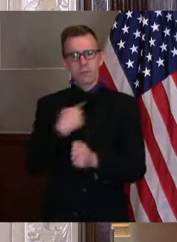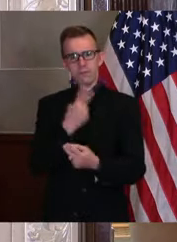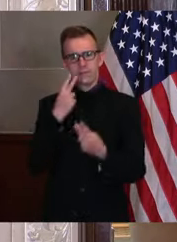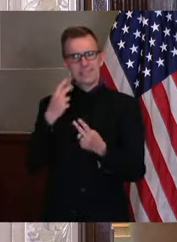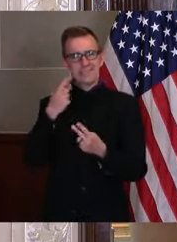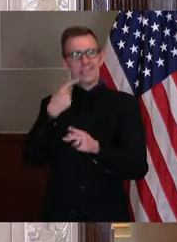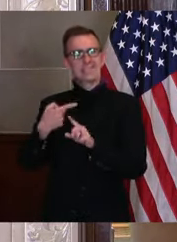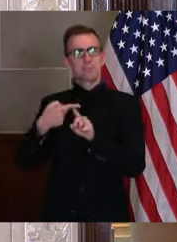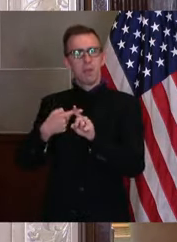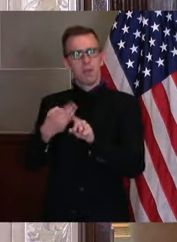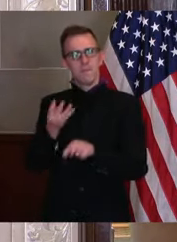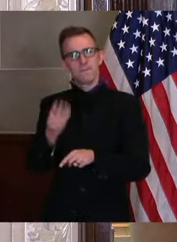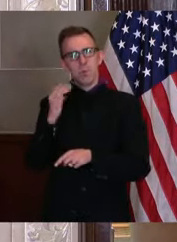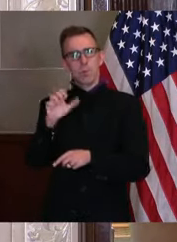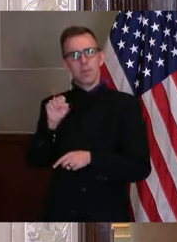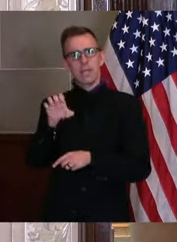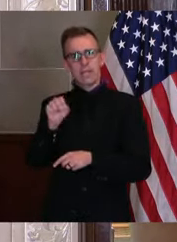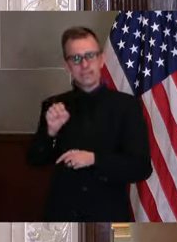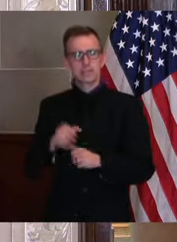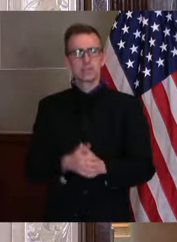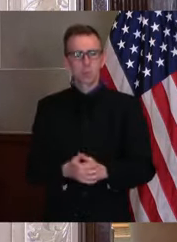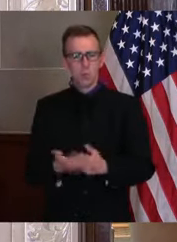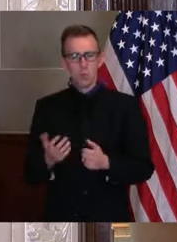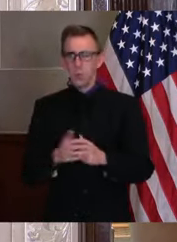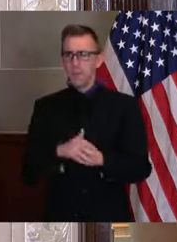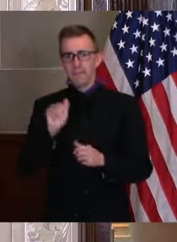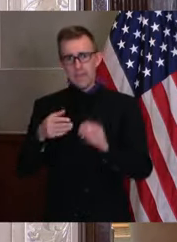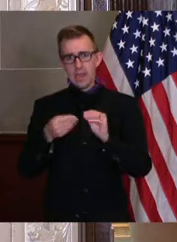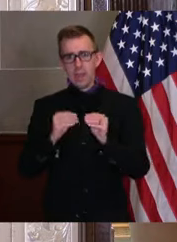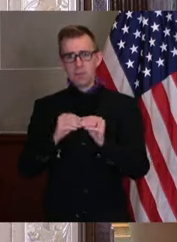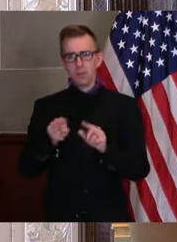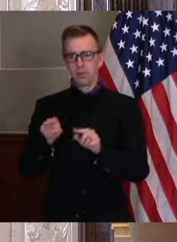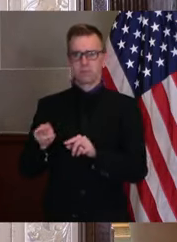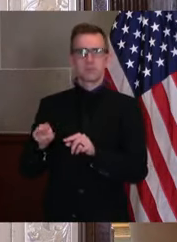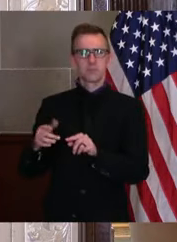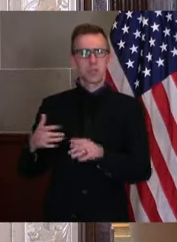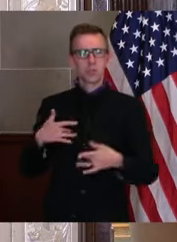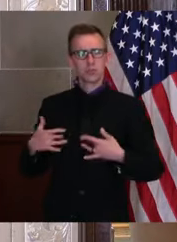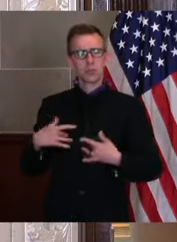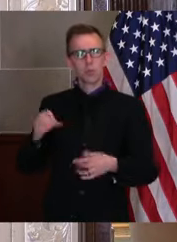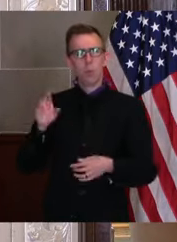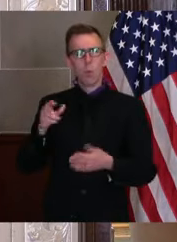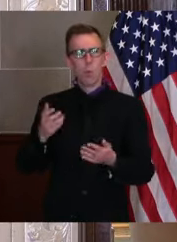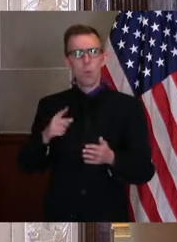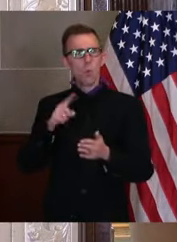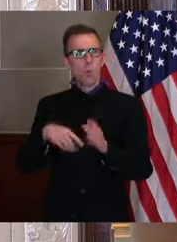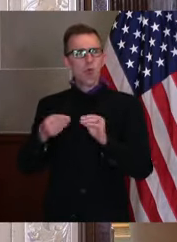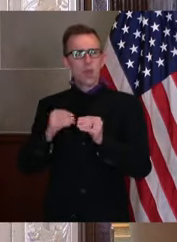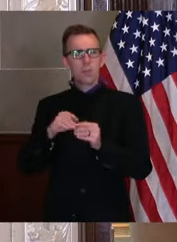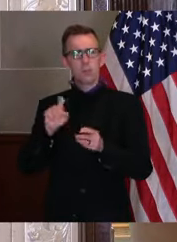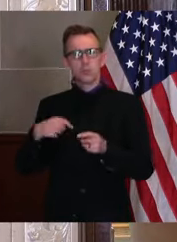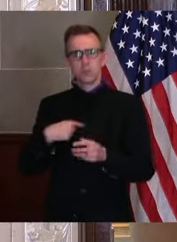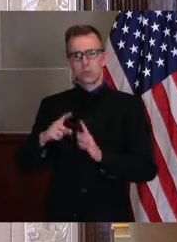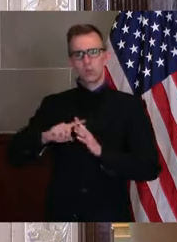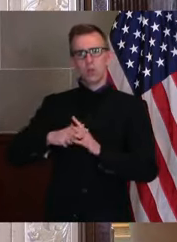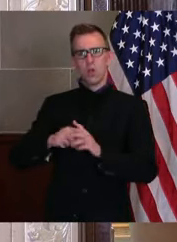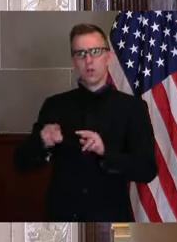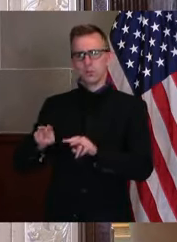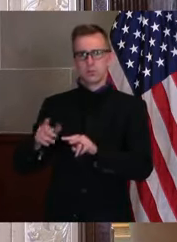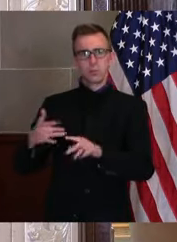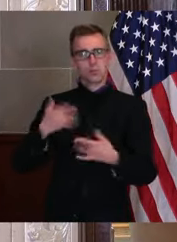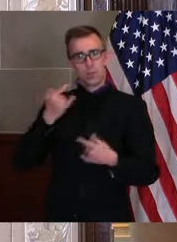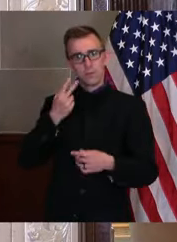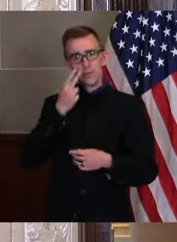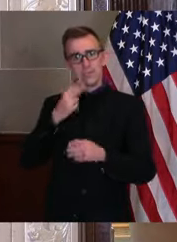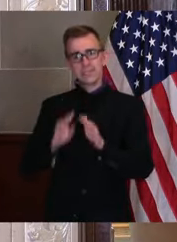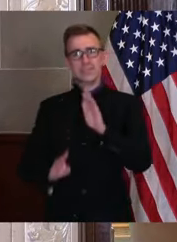past month, 4 cases. Is that number concerning at all, or what number should we start being concerned if we